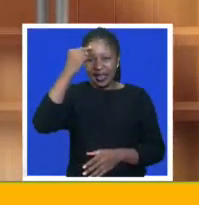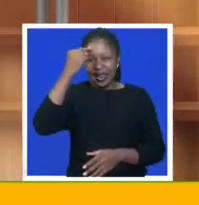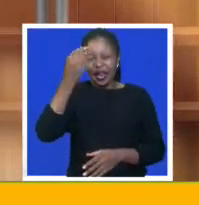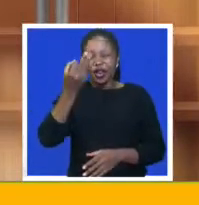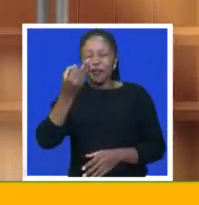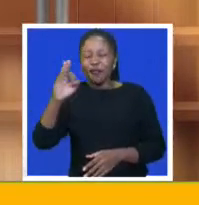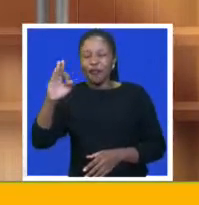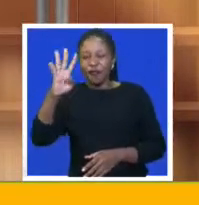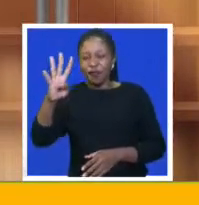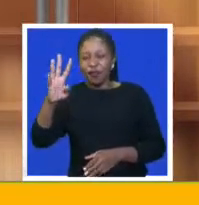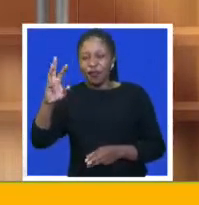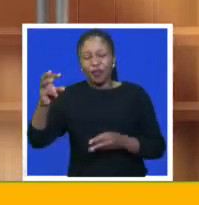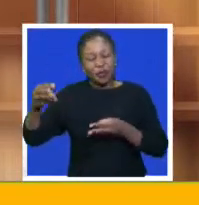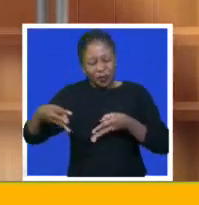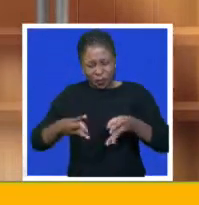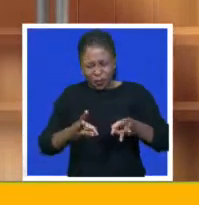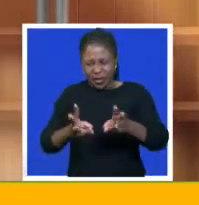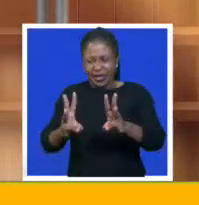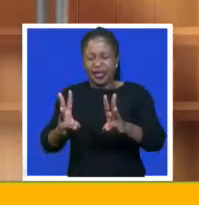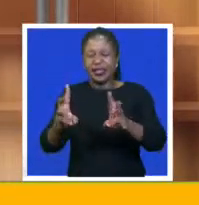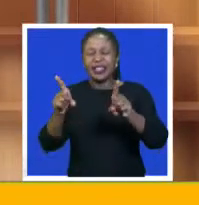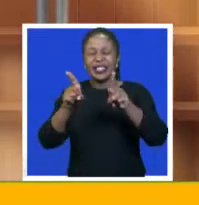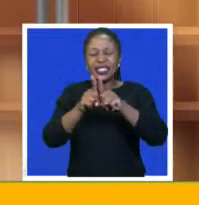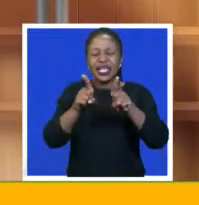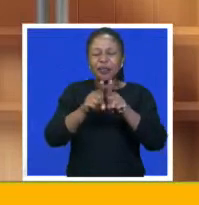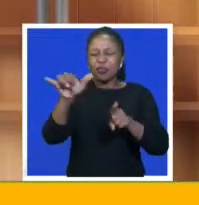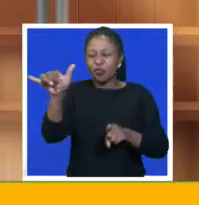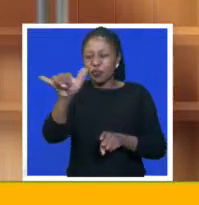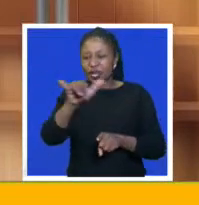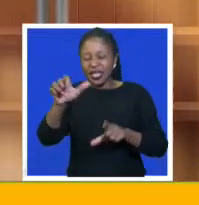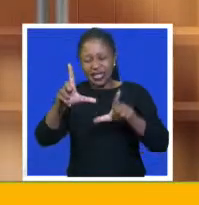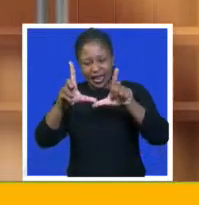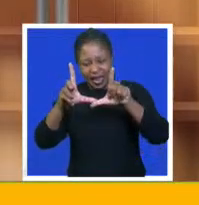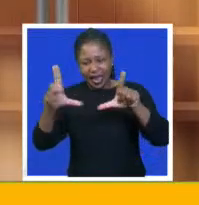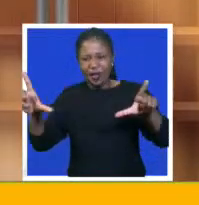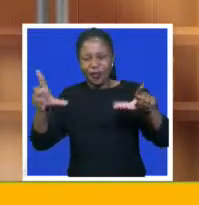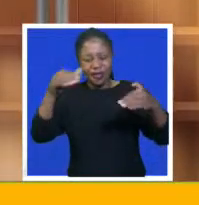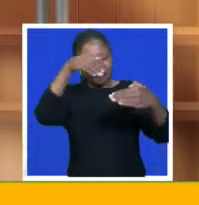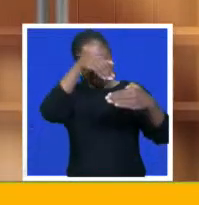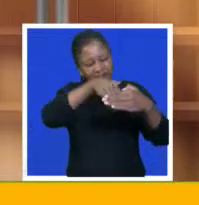by writers in a text, as well as appreciate